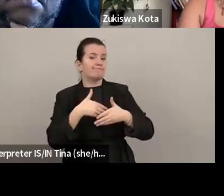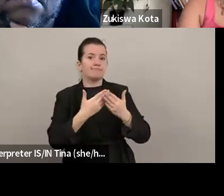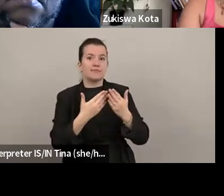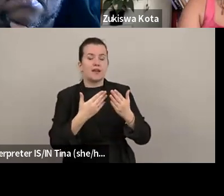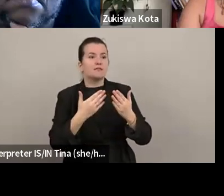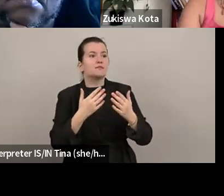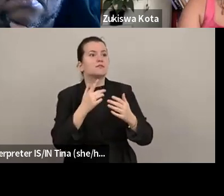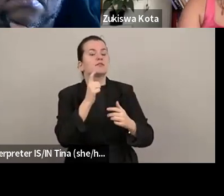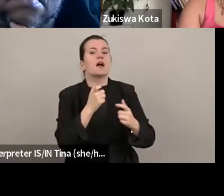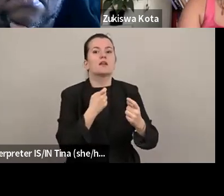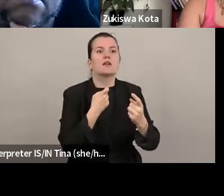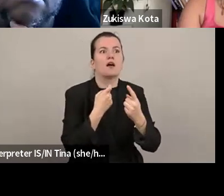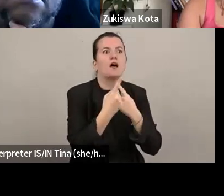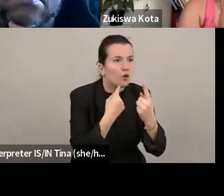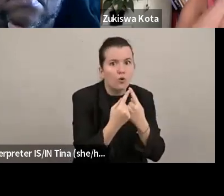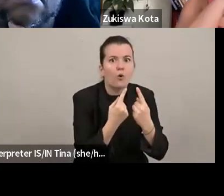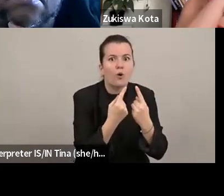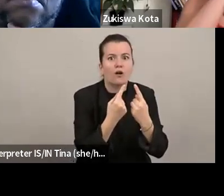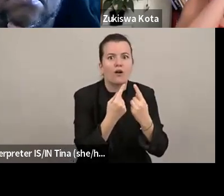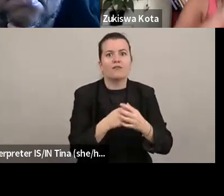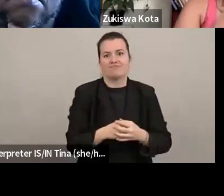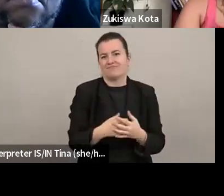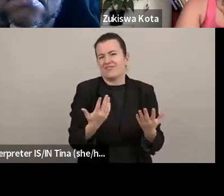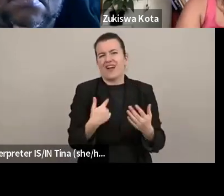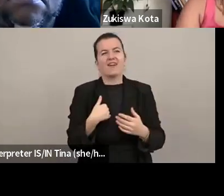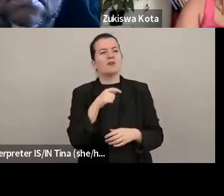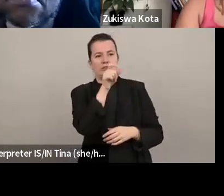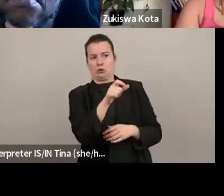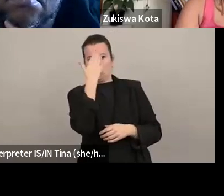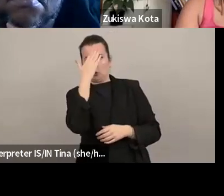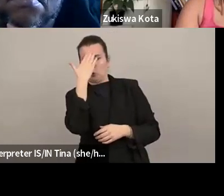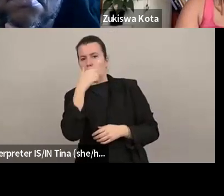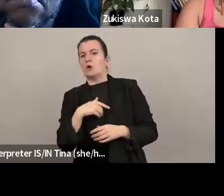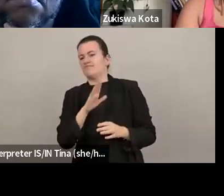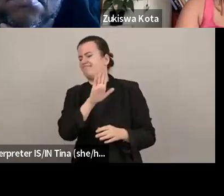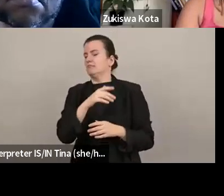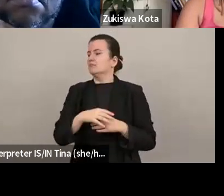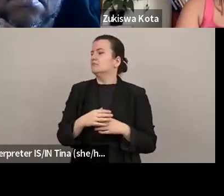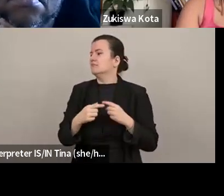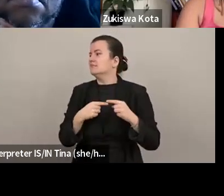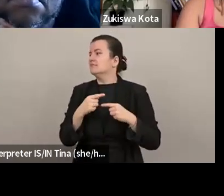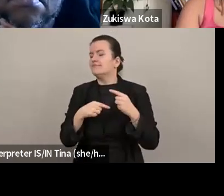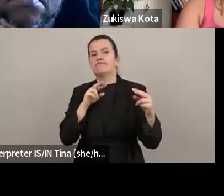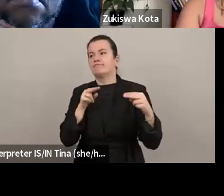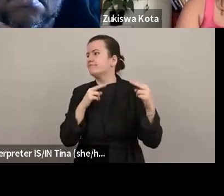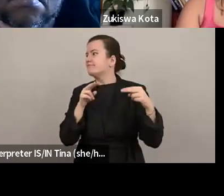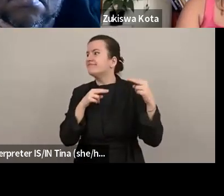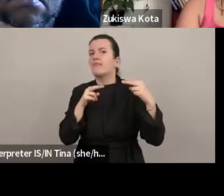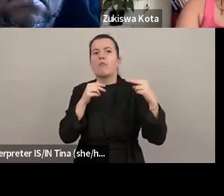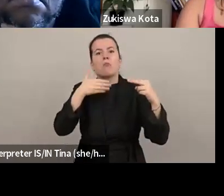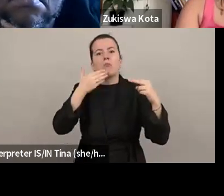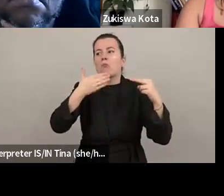they get used to each other, and then one day it happens, and we see people coming to